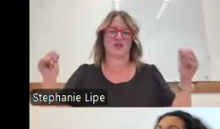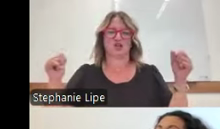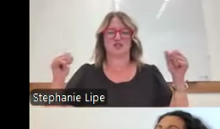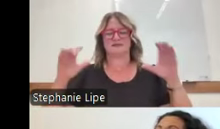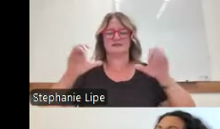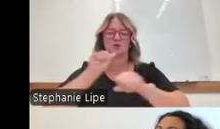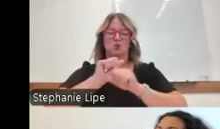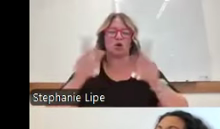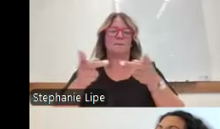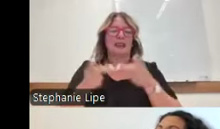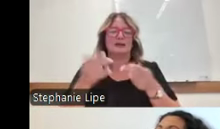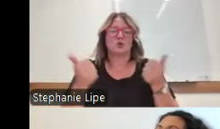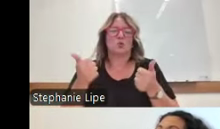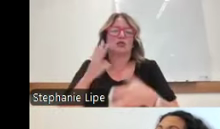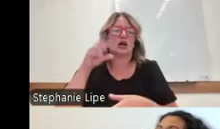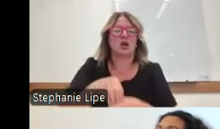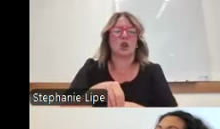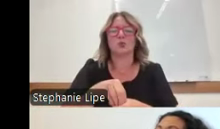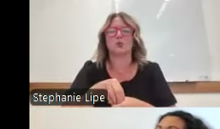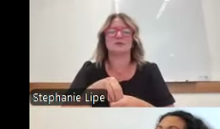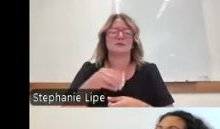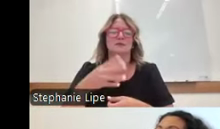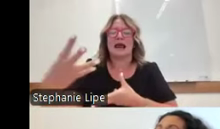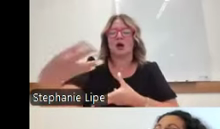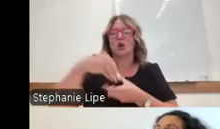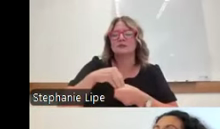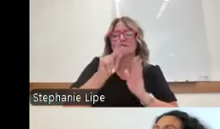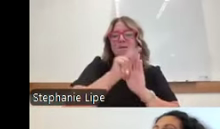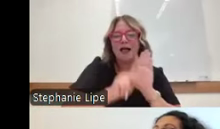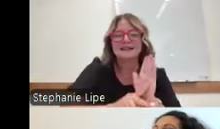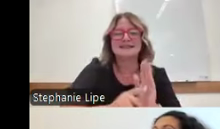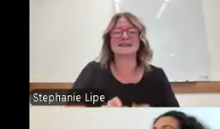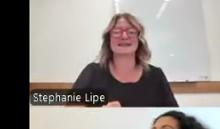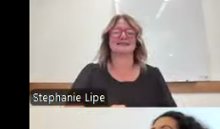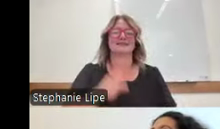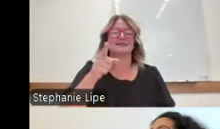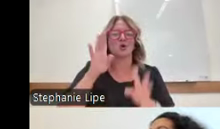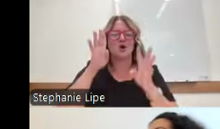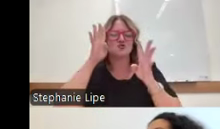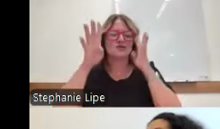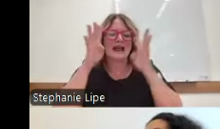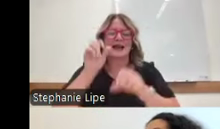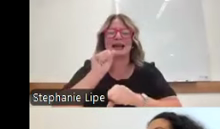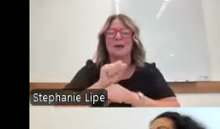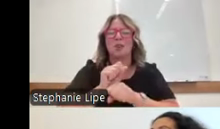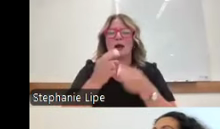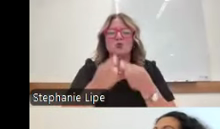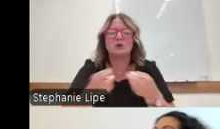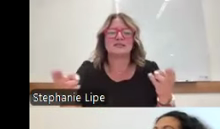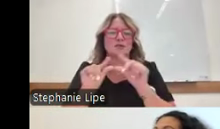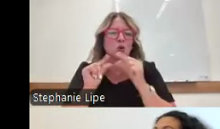have a diverse team and a diverse workplace that includes having individuals into